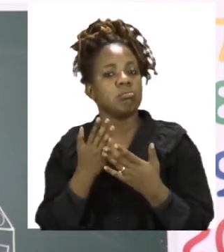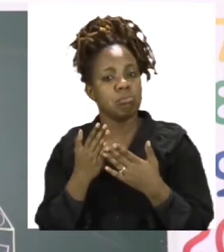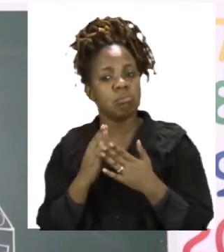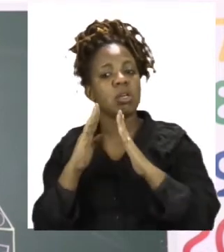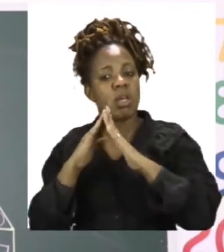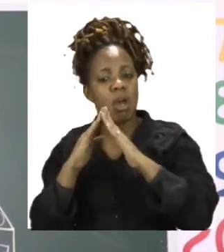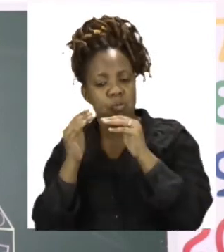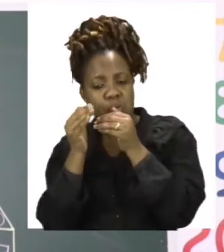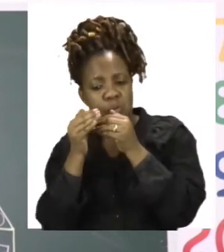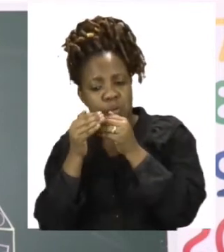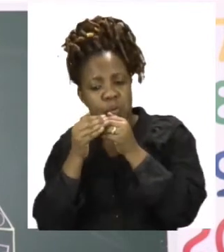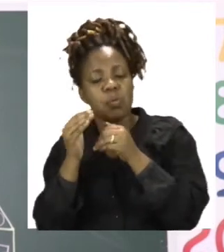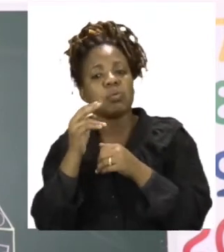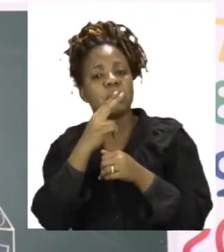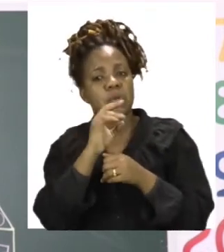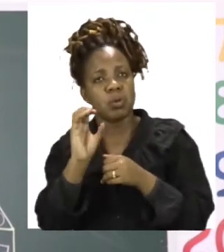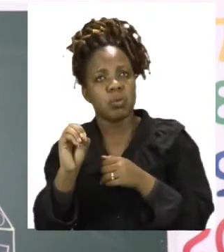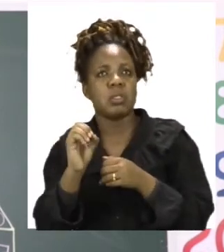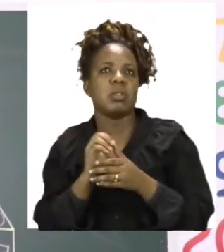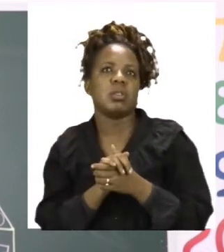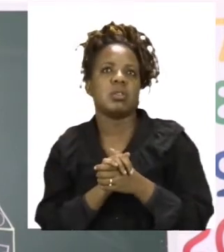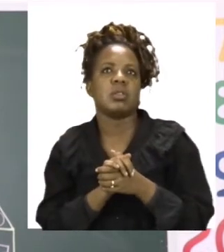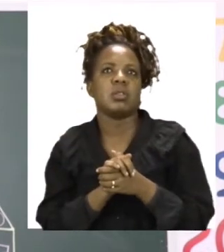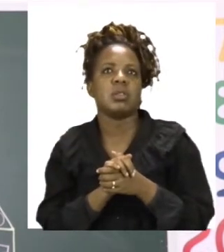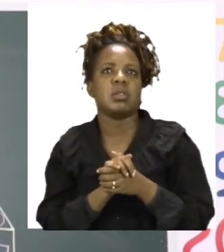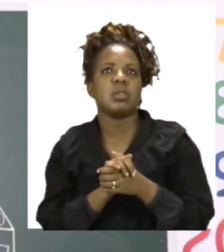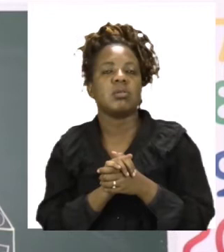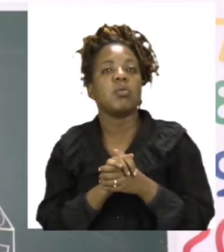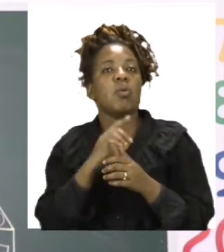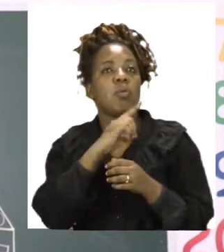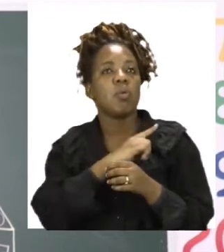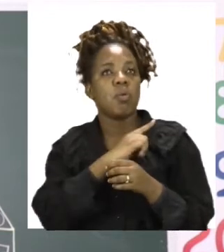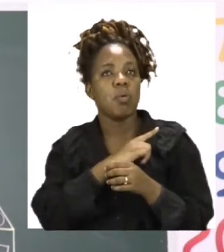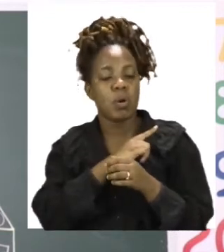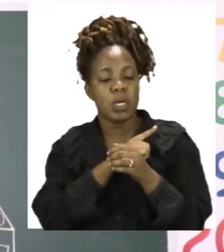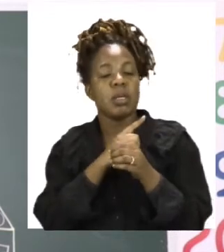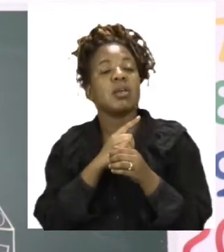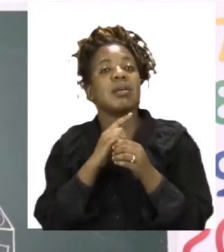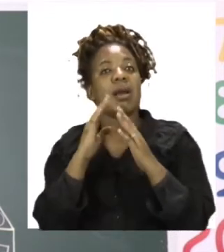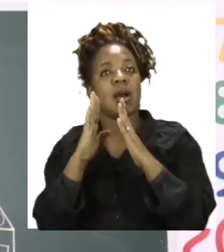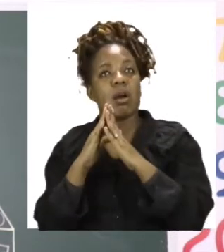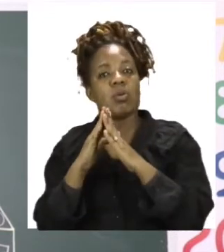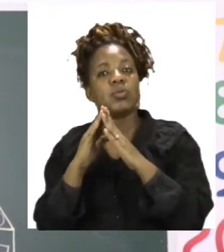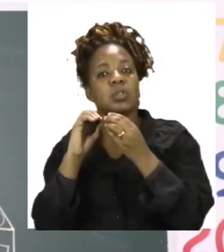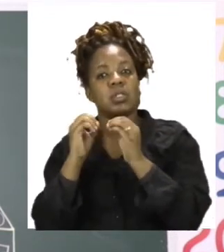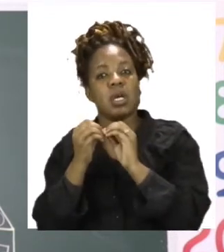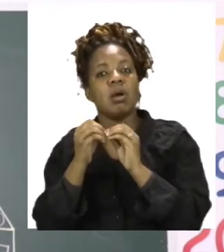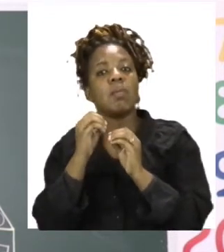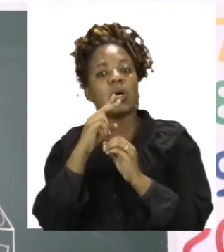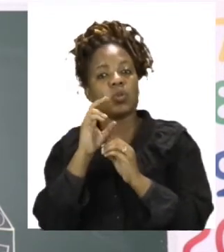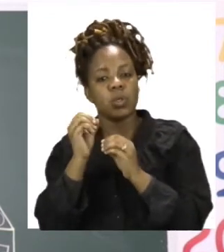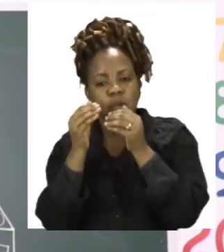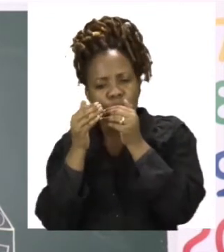to run and hide at house number 20 because that was the closest house to the brick he